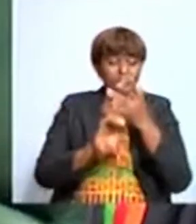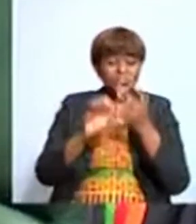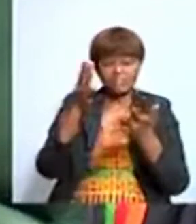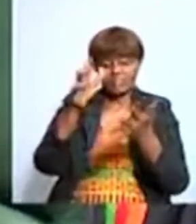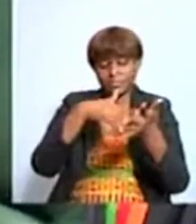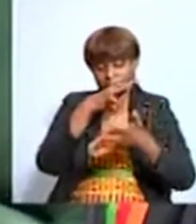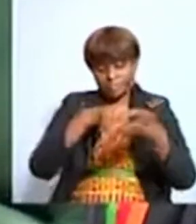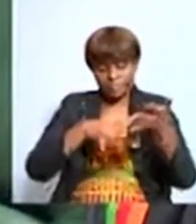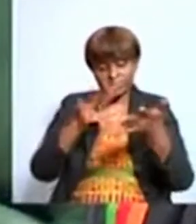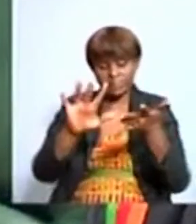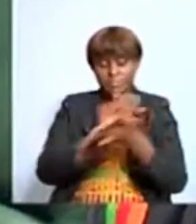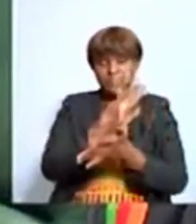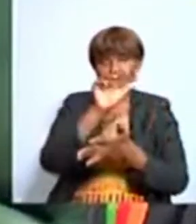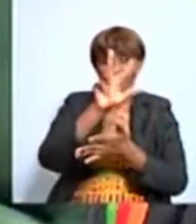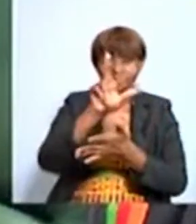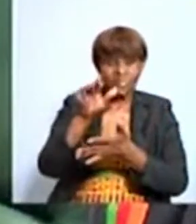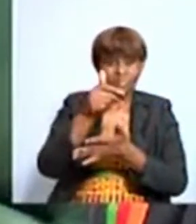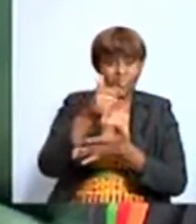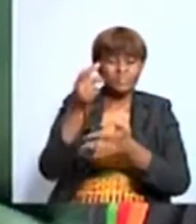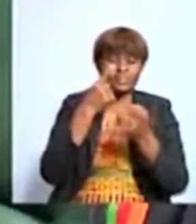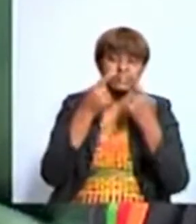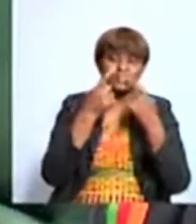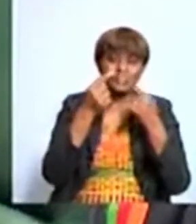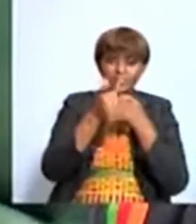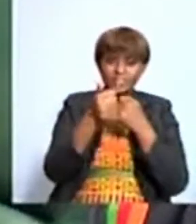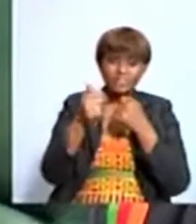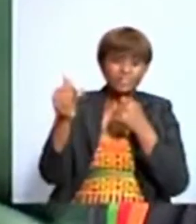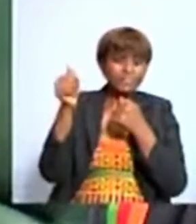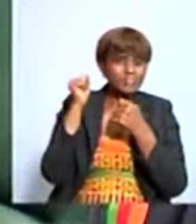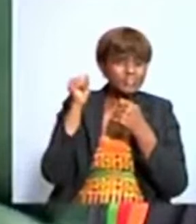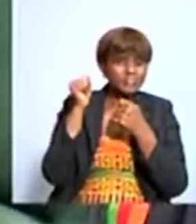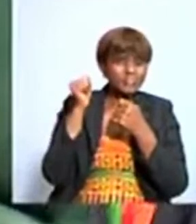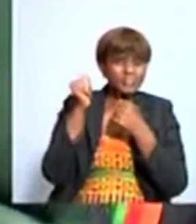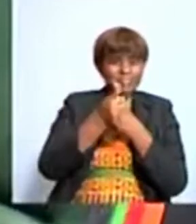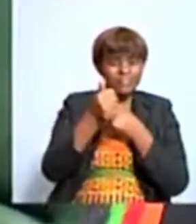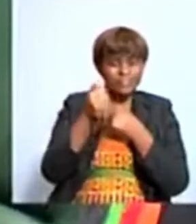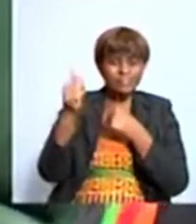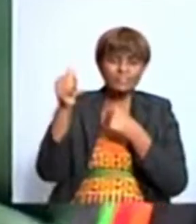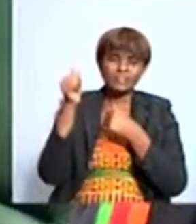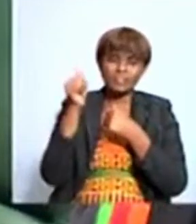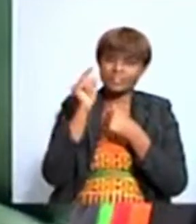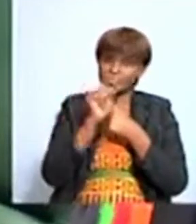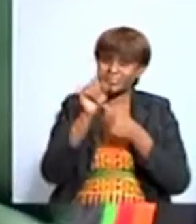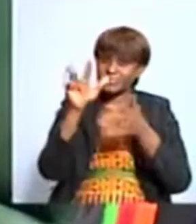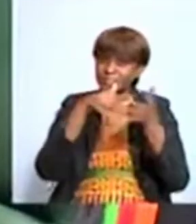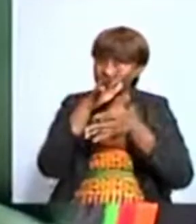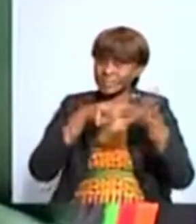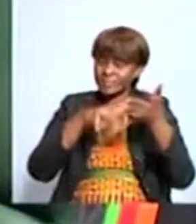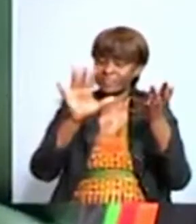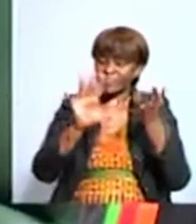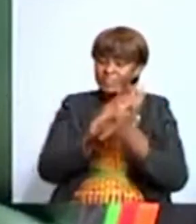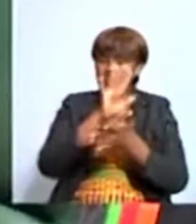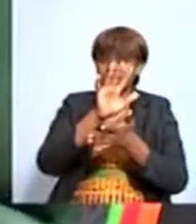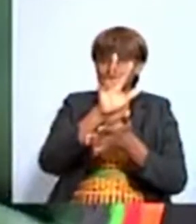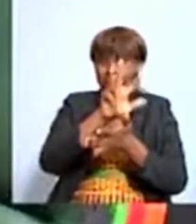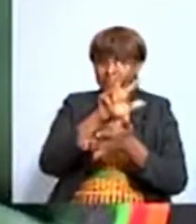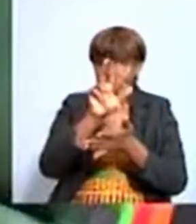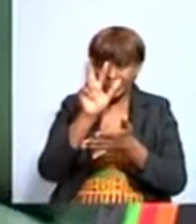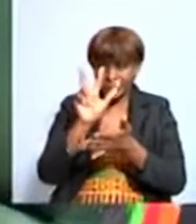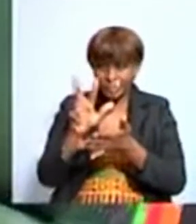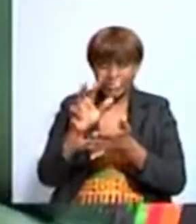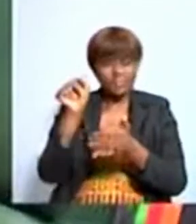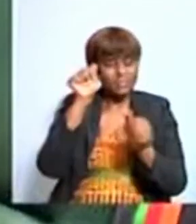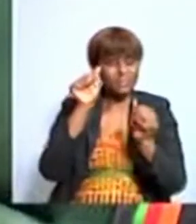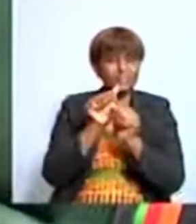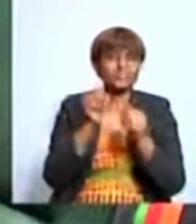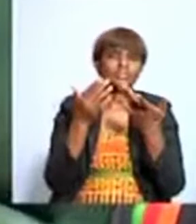Schedule on page 33. Any debate? Any objection? Any objection? Schedule on page 33 is agreed